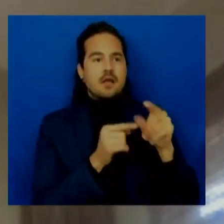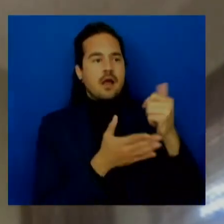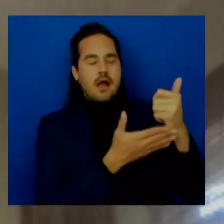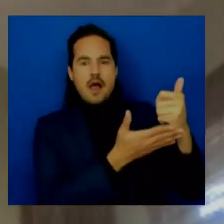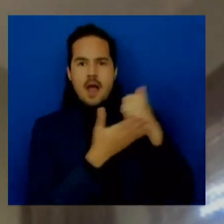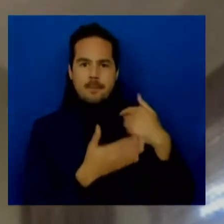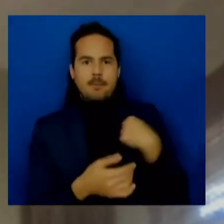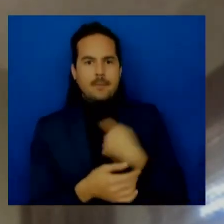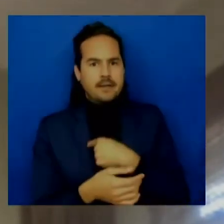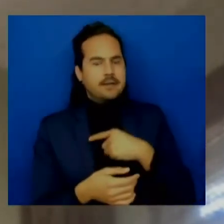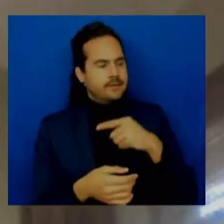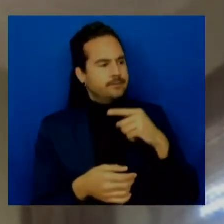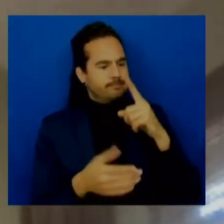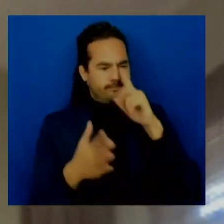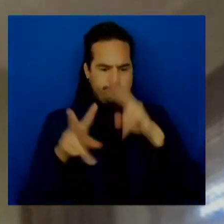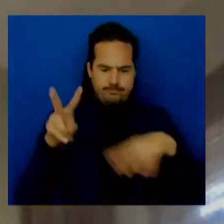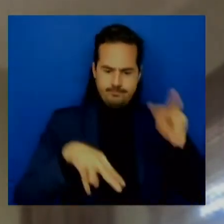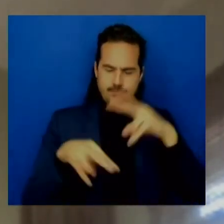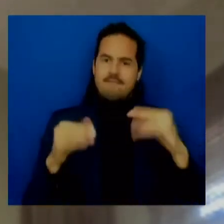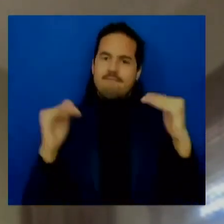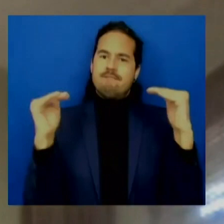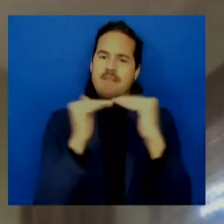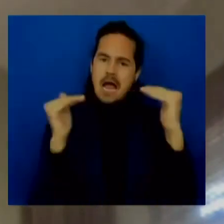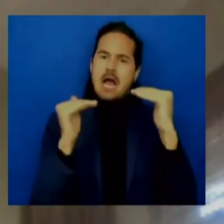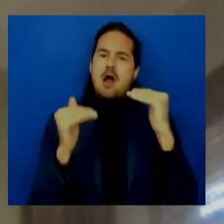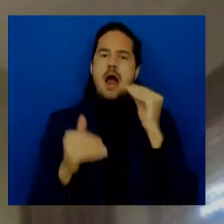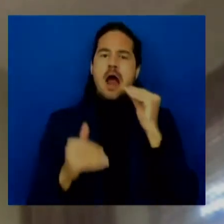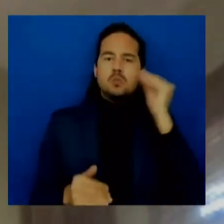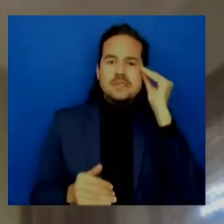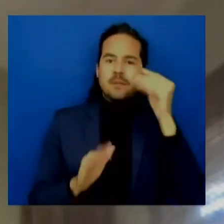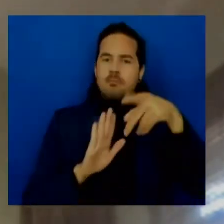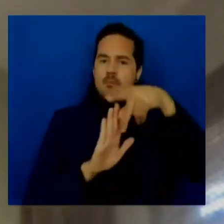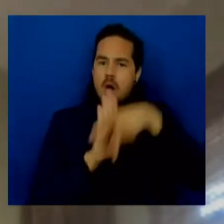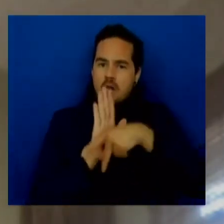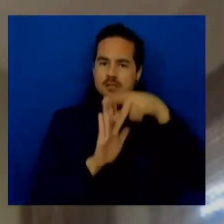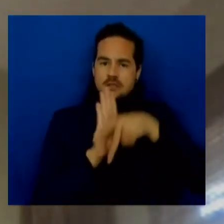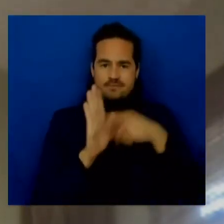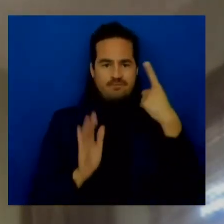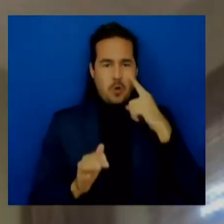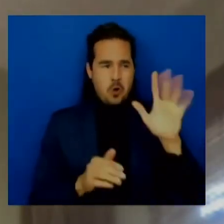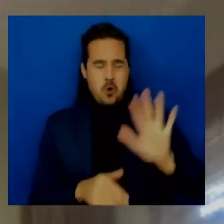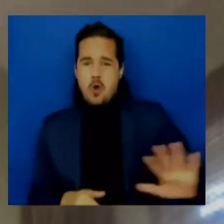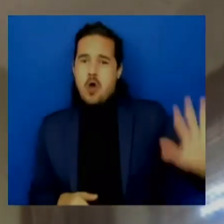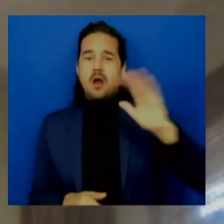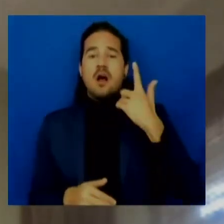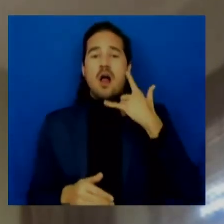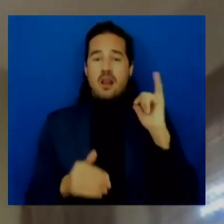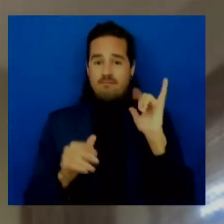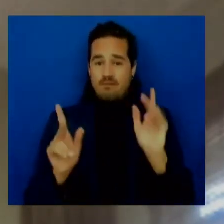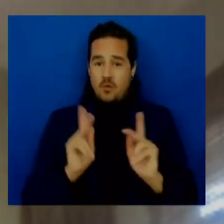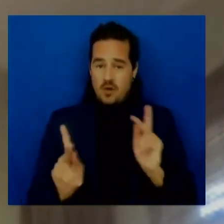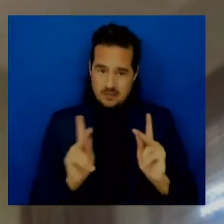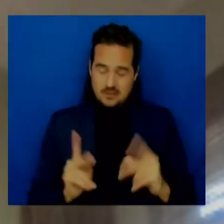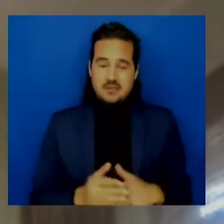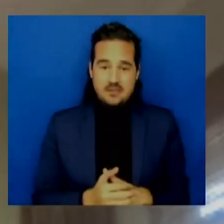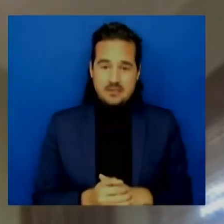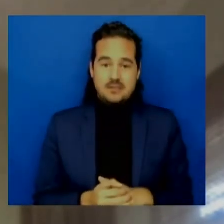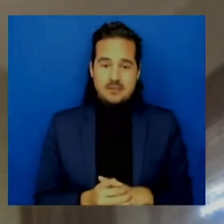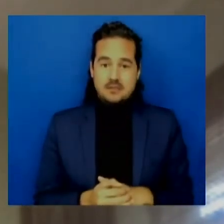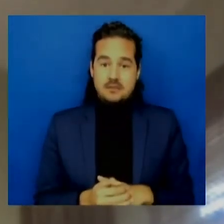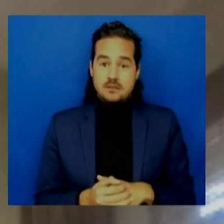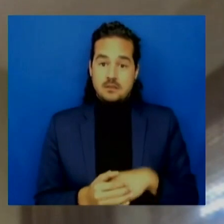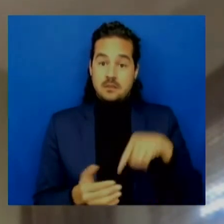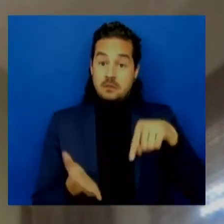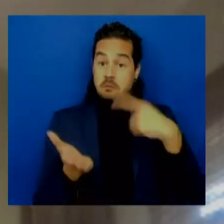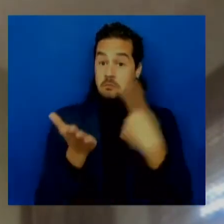state. It is a mistake to make this bill just a matter of winners and losers. I think we all know that. Those of us pushing to get